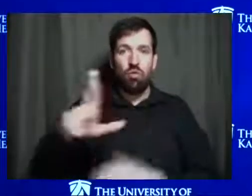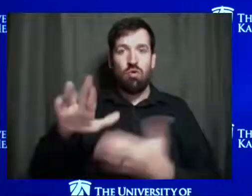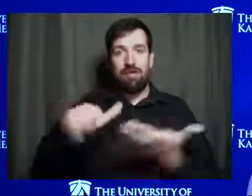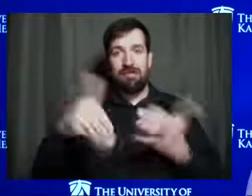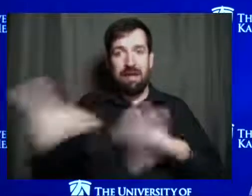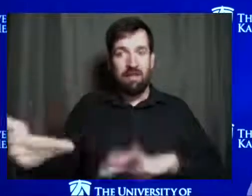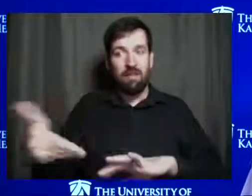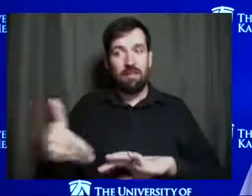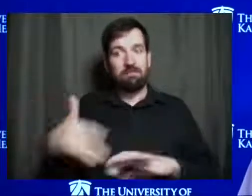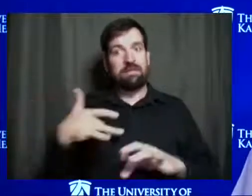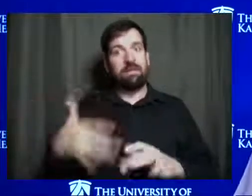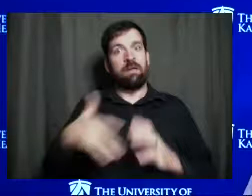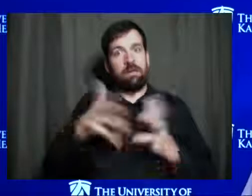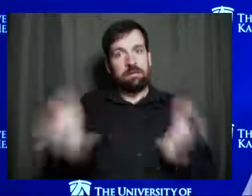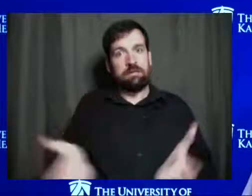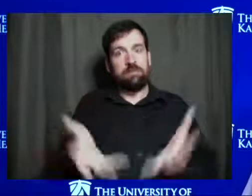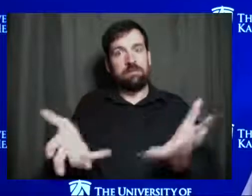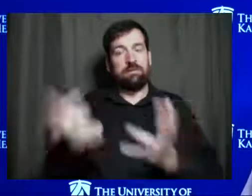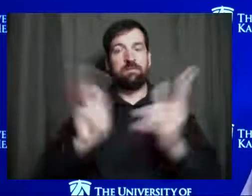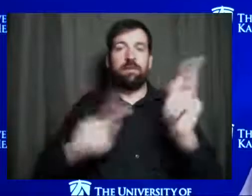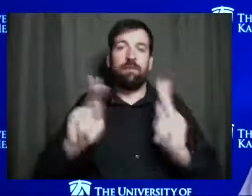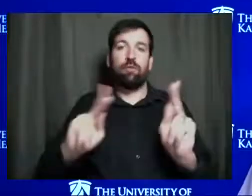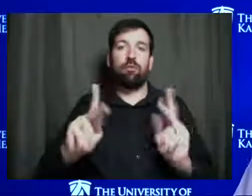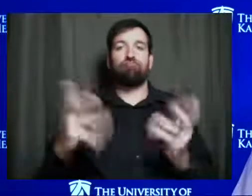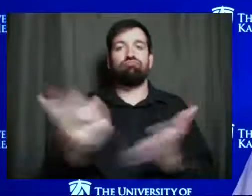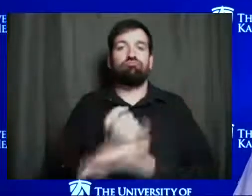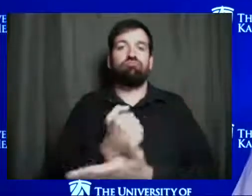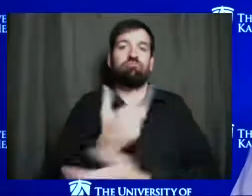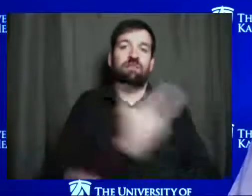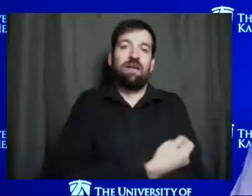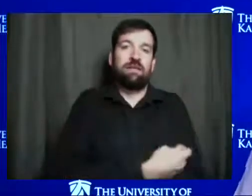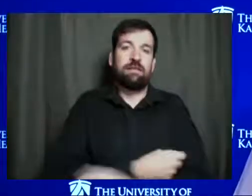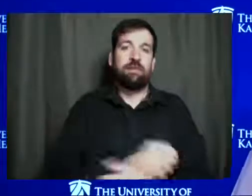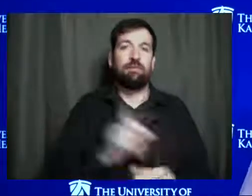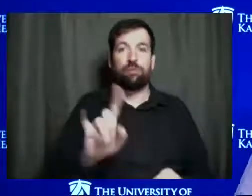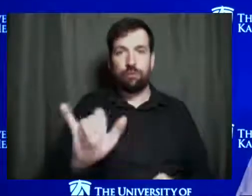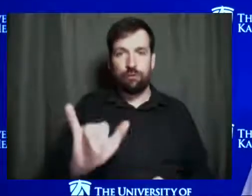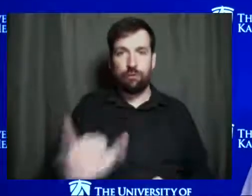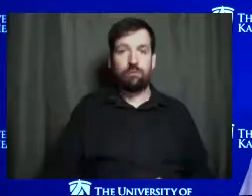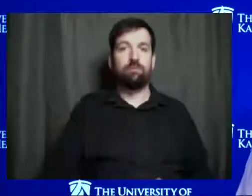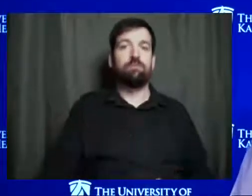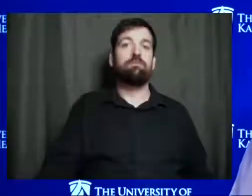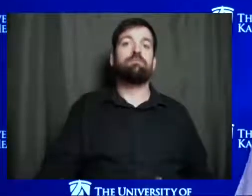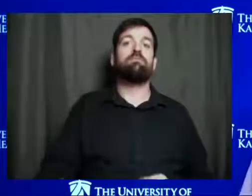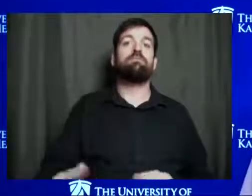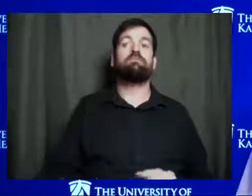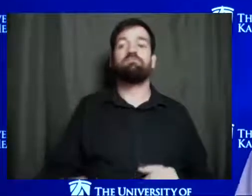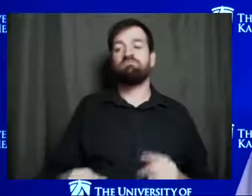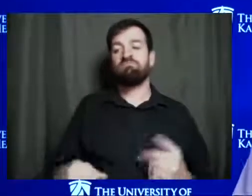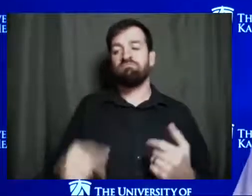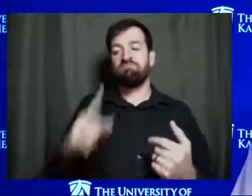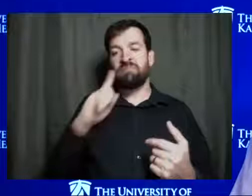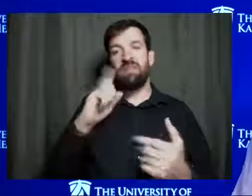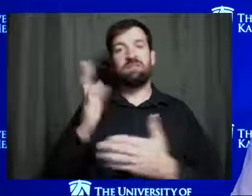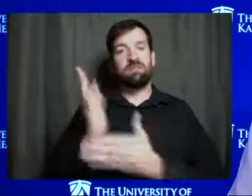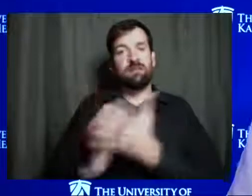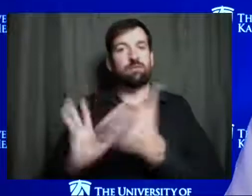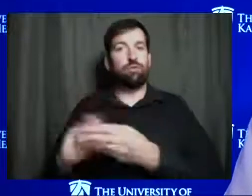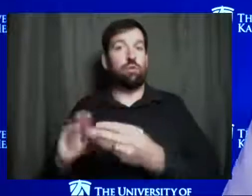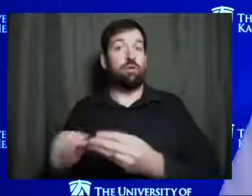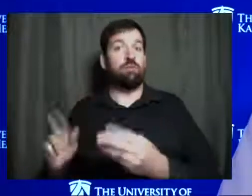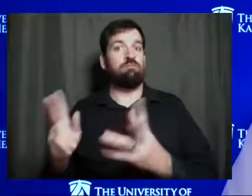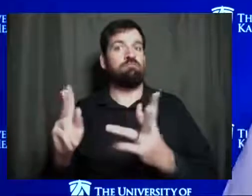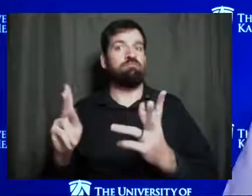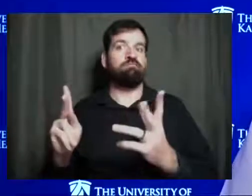people within that bubble to get vaccinated as well. So I think there are those stories going either way, Cody. Some people will become more hesitant. Some people